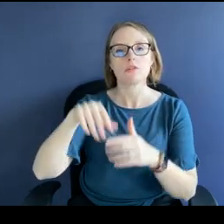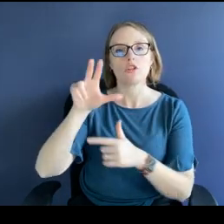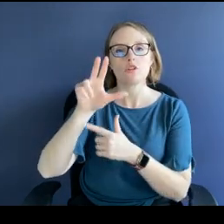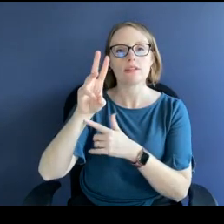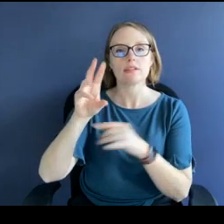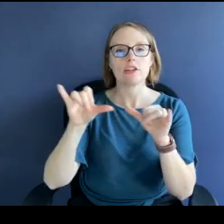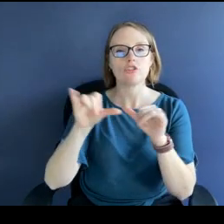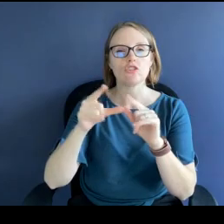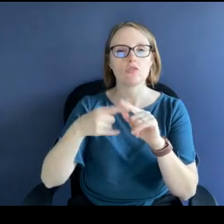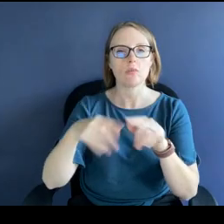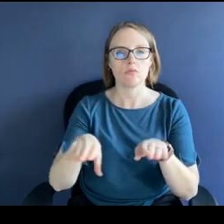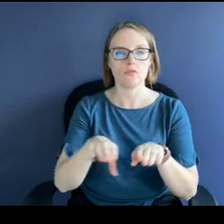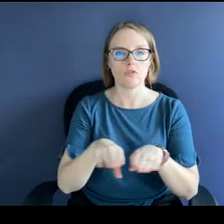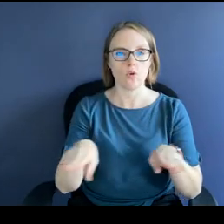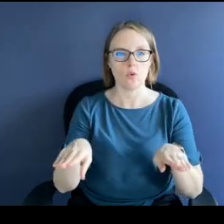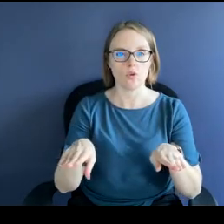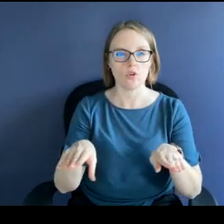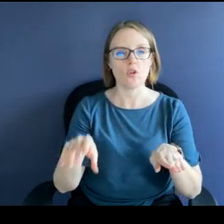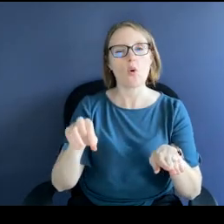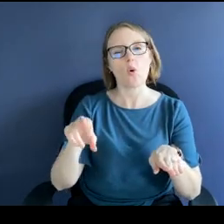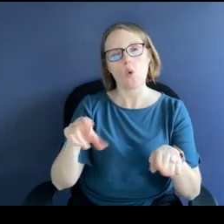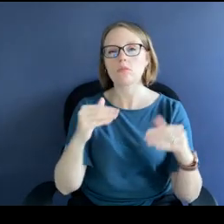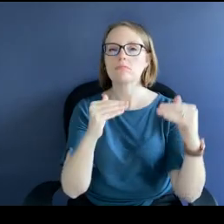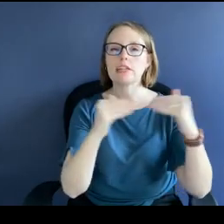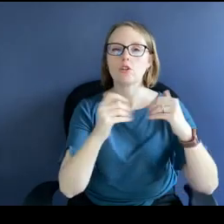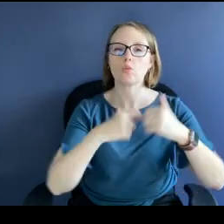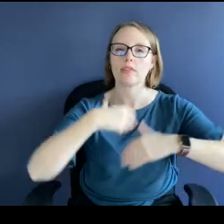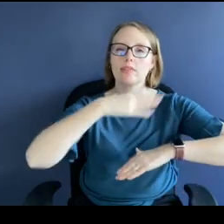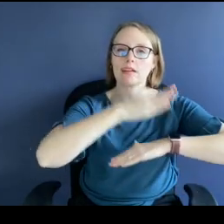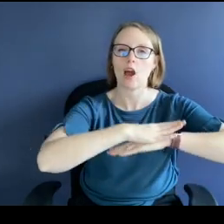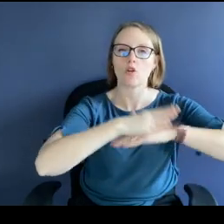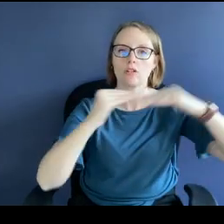floor or near counter height.